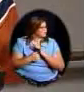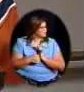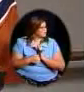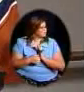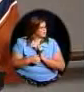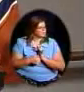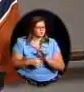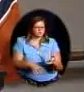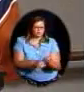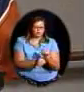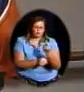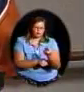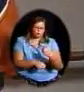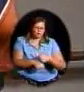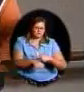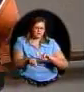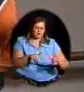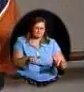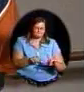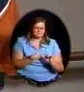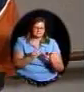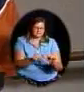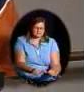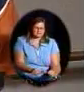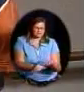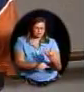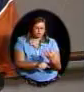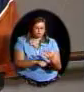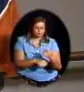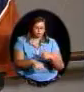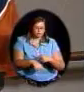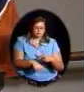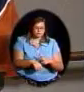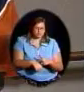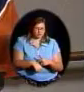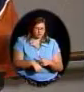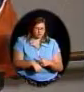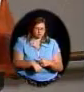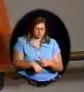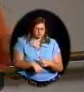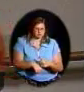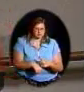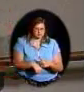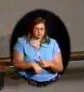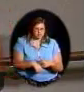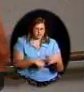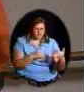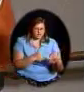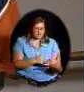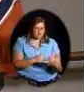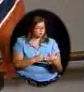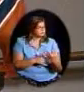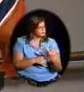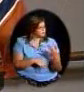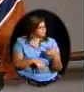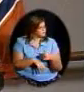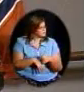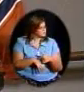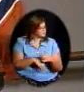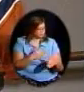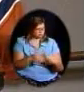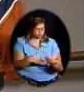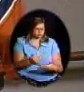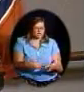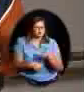championship one time is amazing, but to do it as targeted as they were, because having done it 3 times before and now their 4th time in a row, is